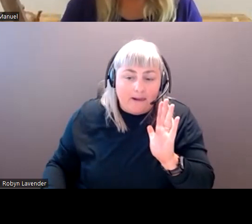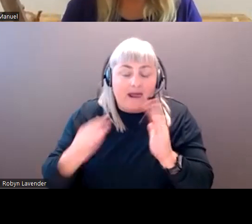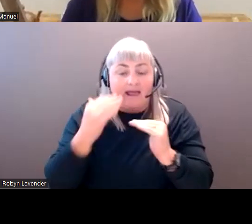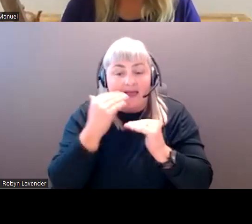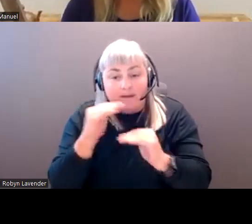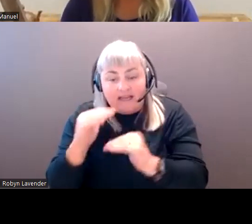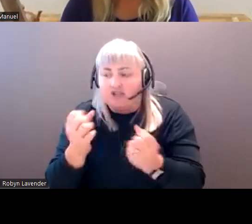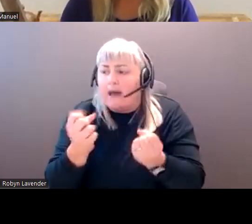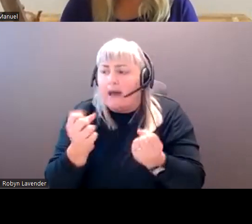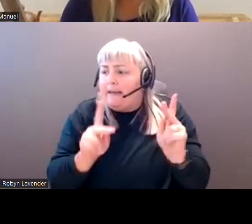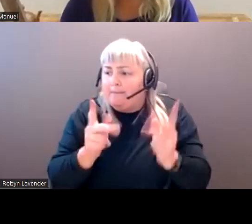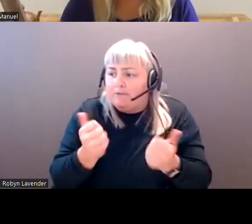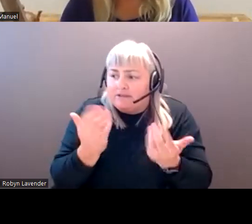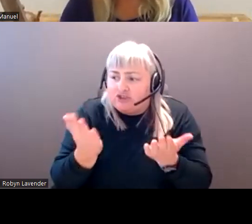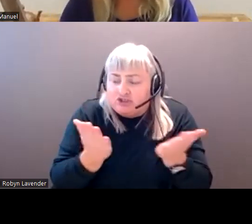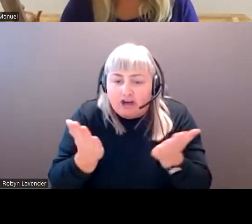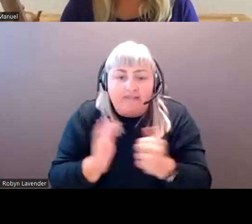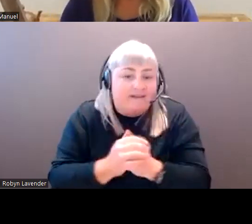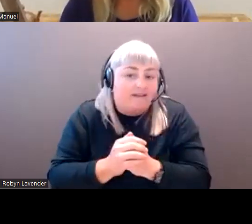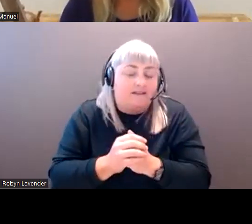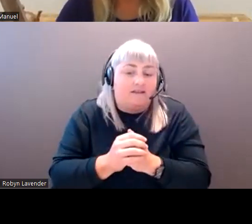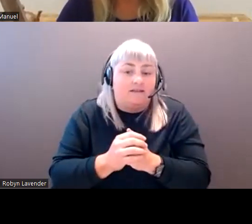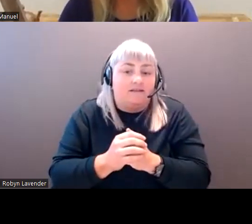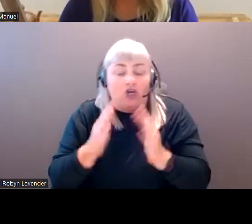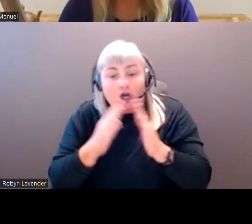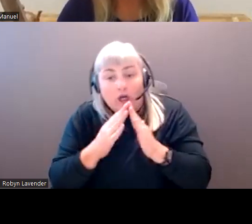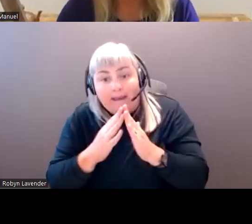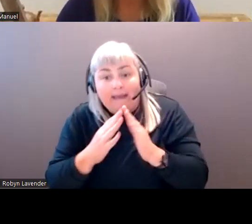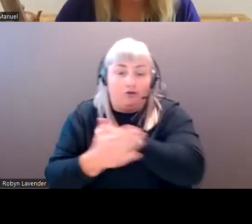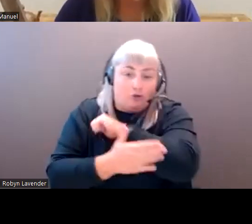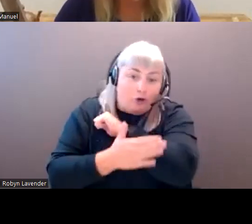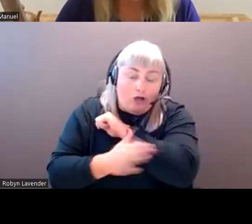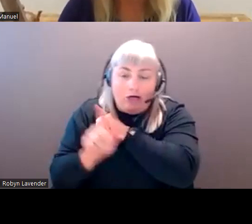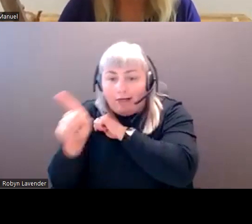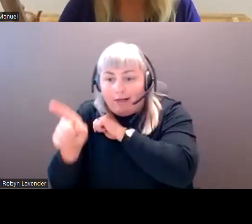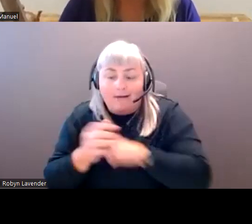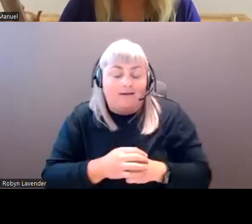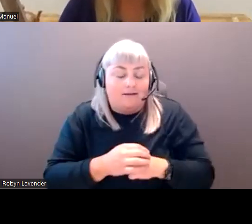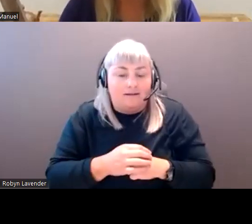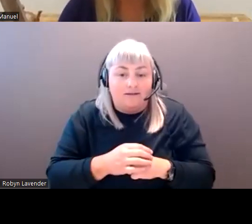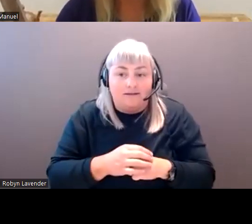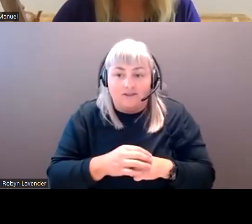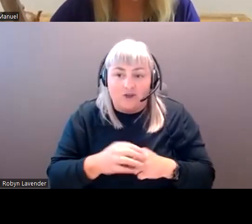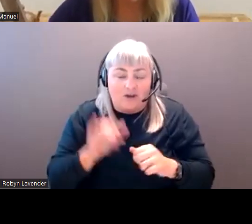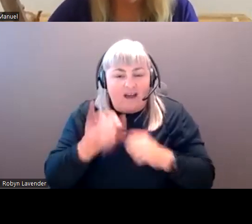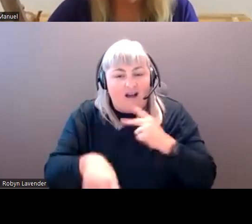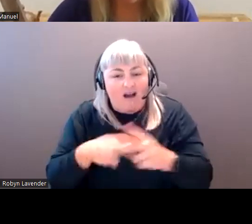you're serving. Are you urban? Are you rural? Those kinds of, introduce us to yourselves. Thank